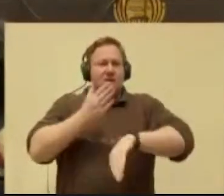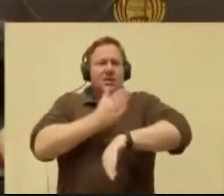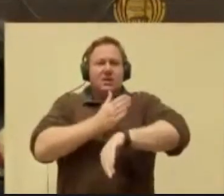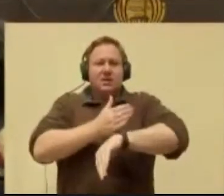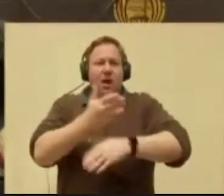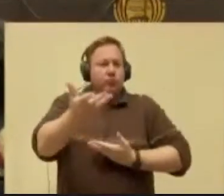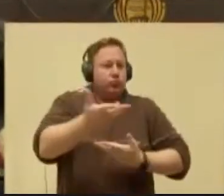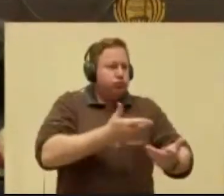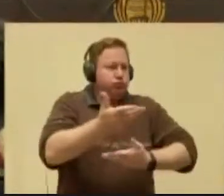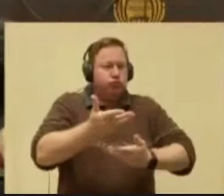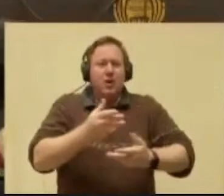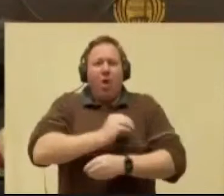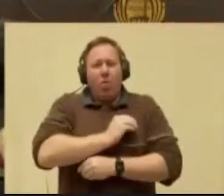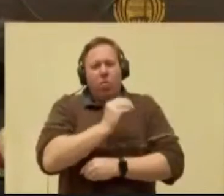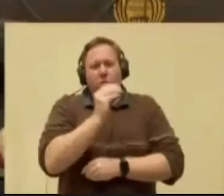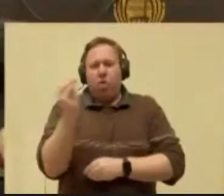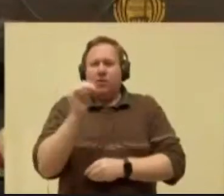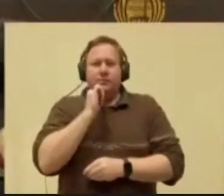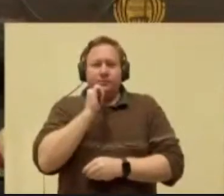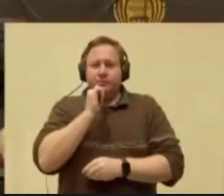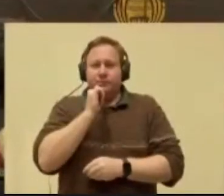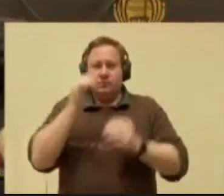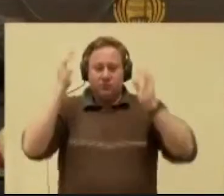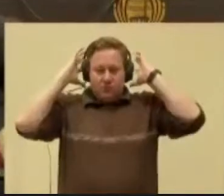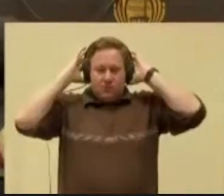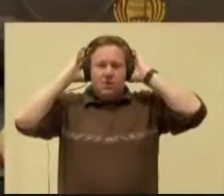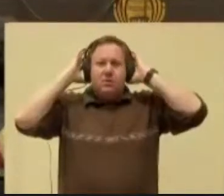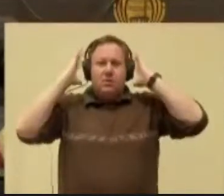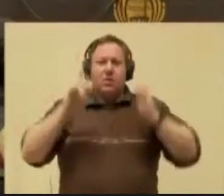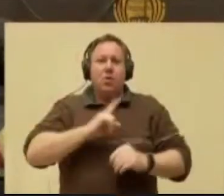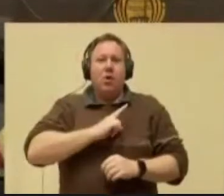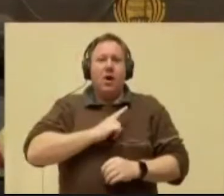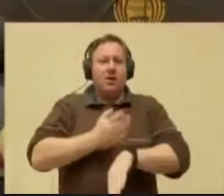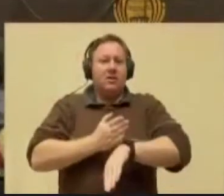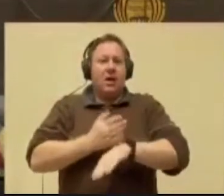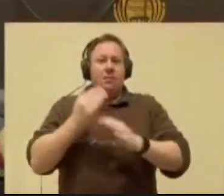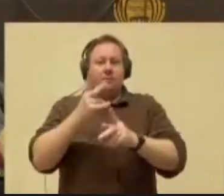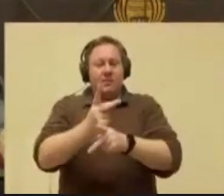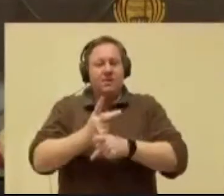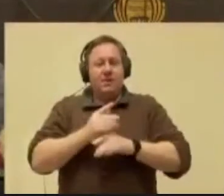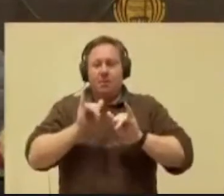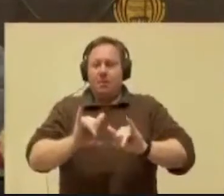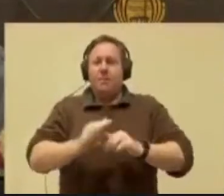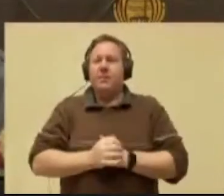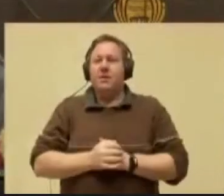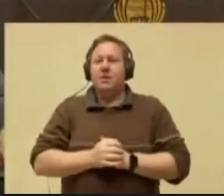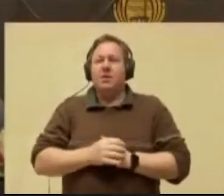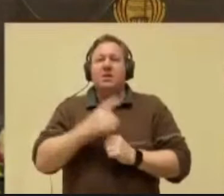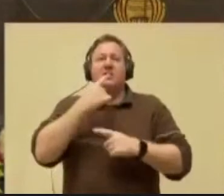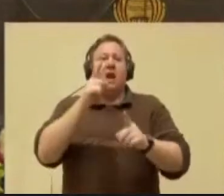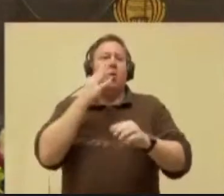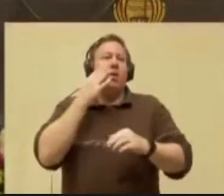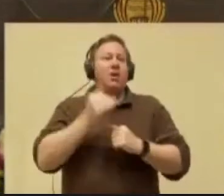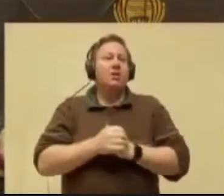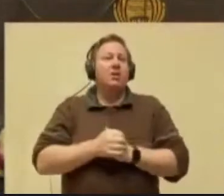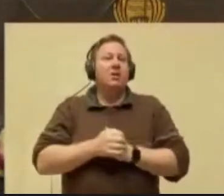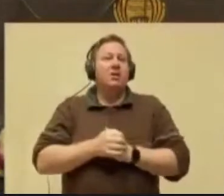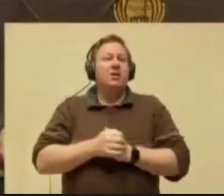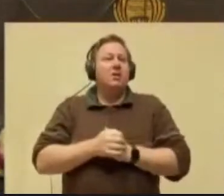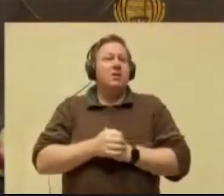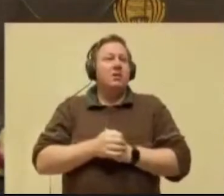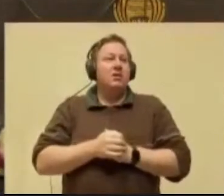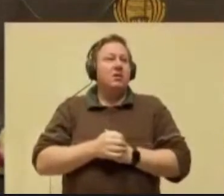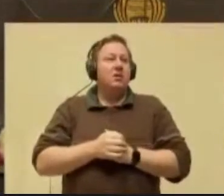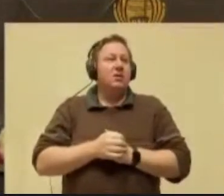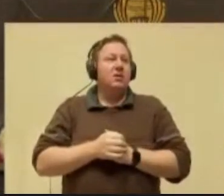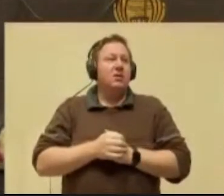because we must take the time but not now we really will tell you when and the people that are back and you just get space